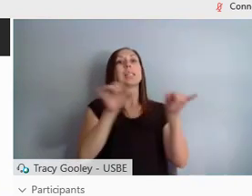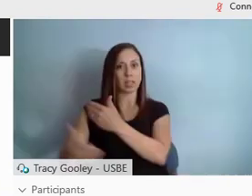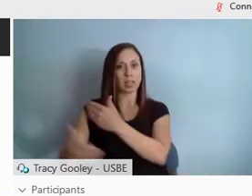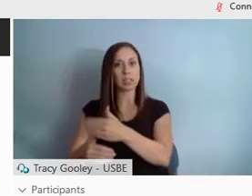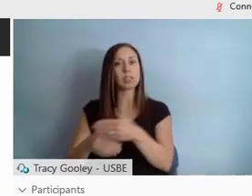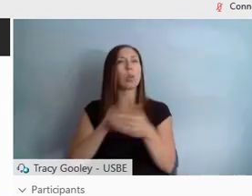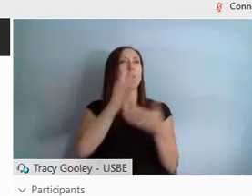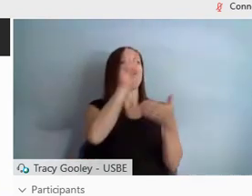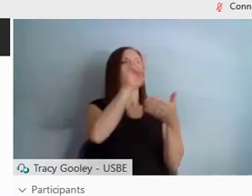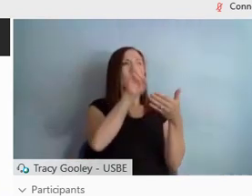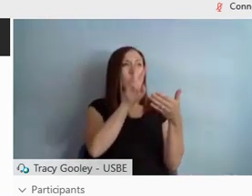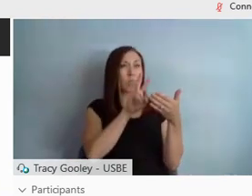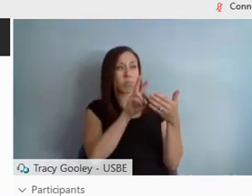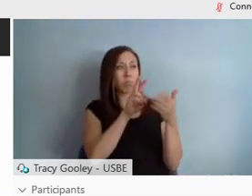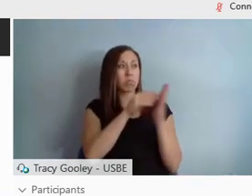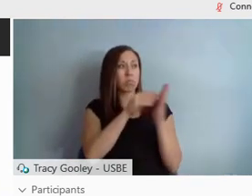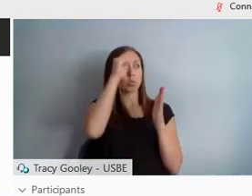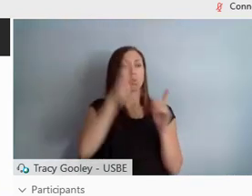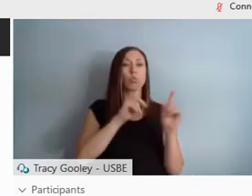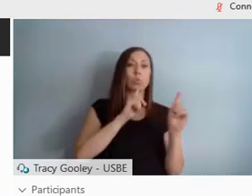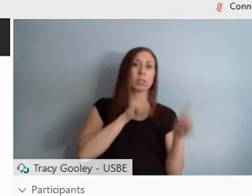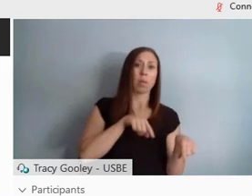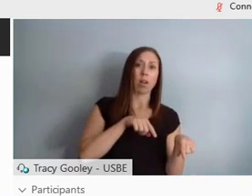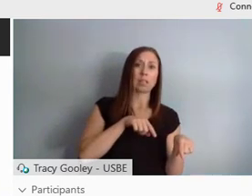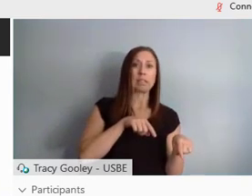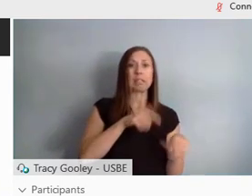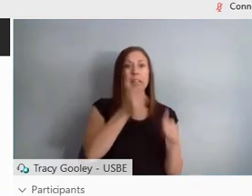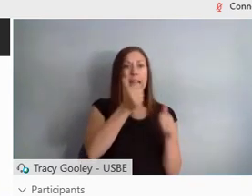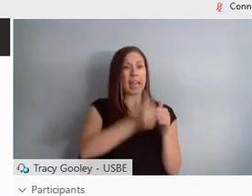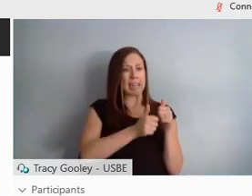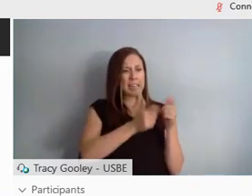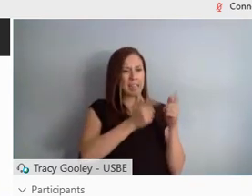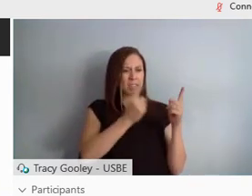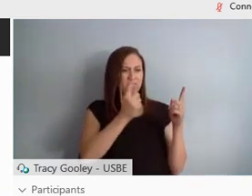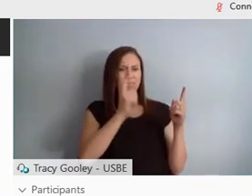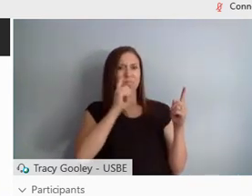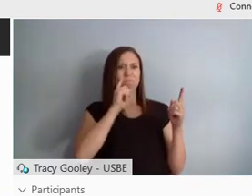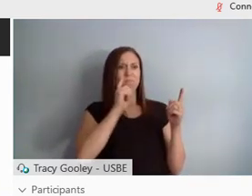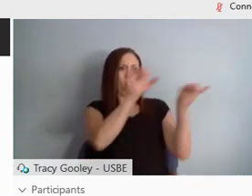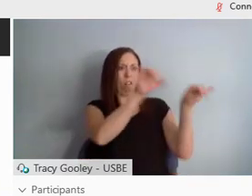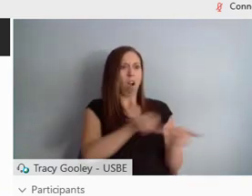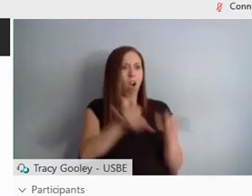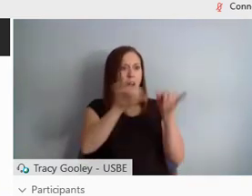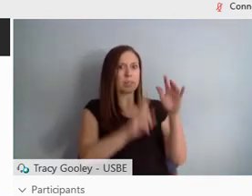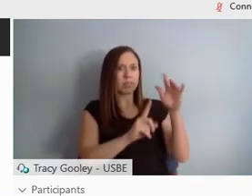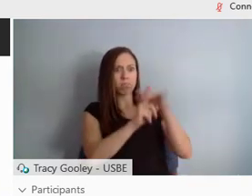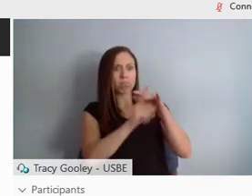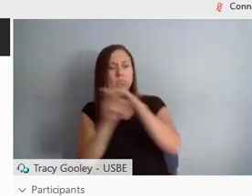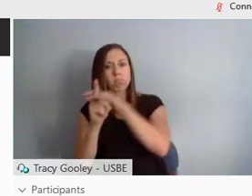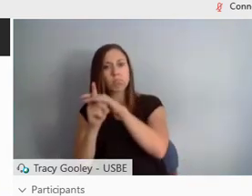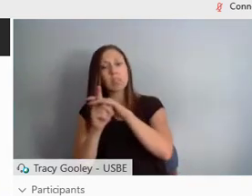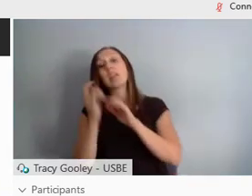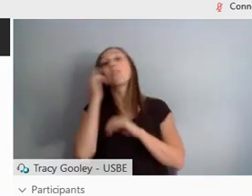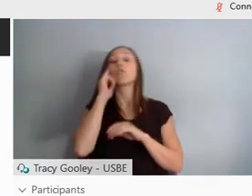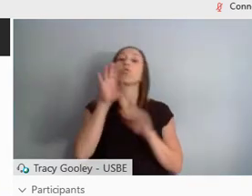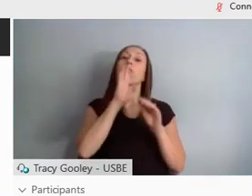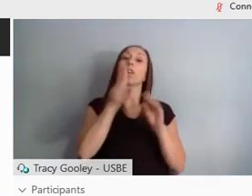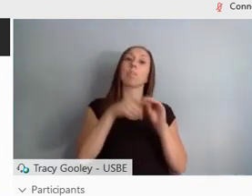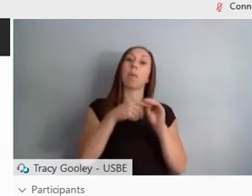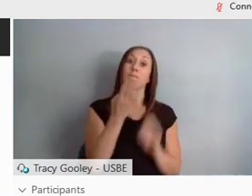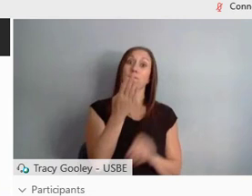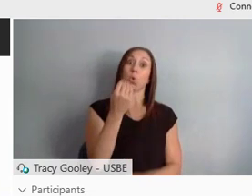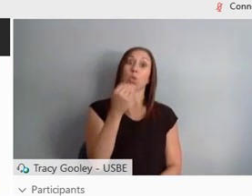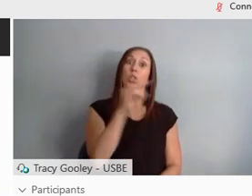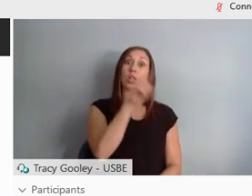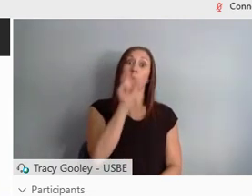look at items and see how students responded, if there were any trends. When you're talking 14 questions on an assessment